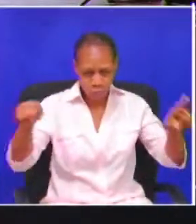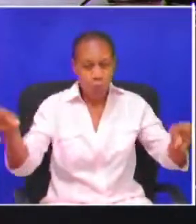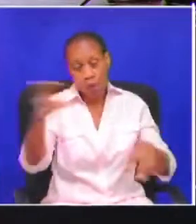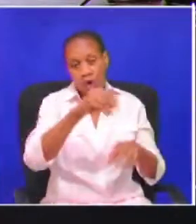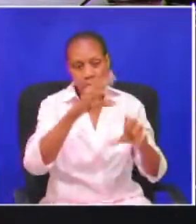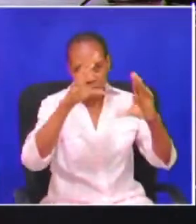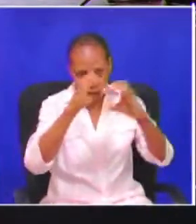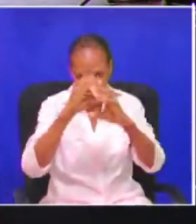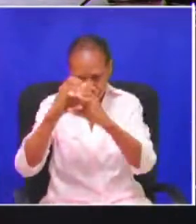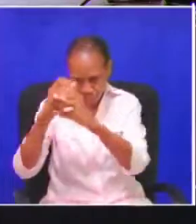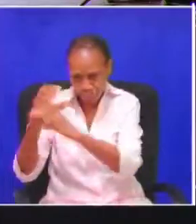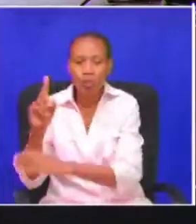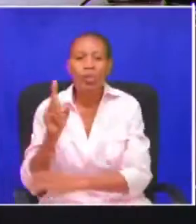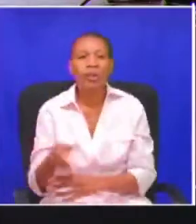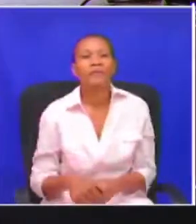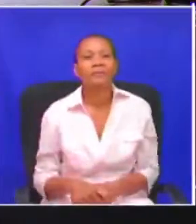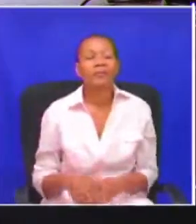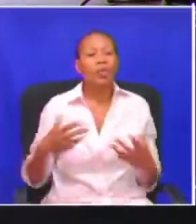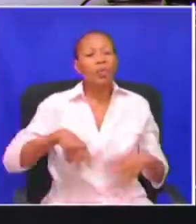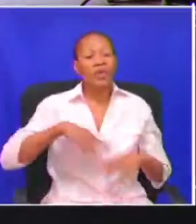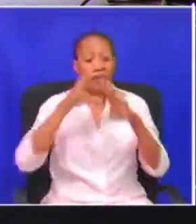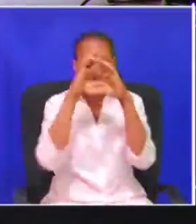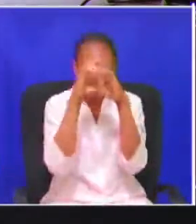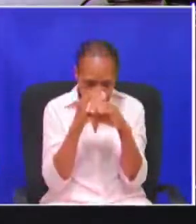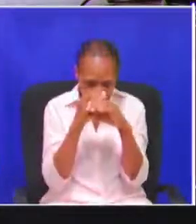sustained operational focus,